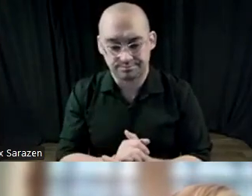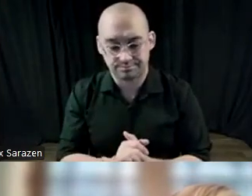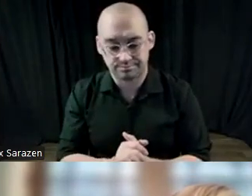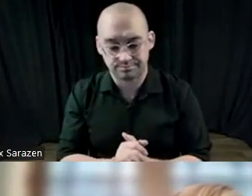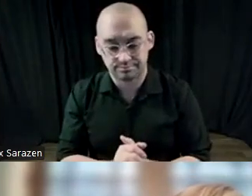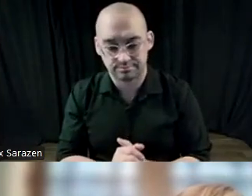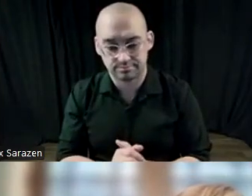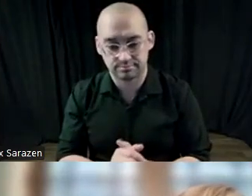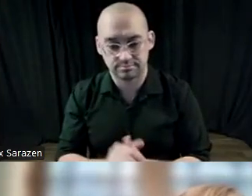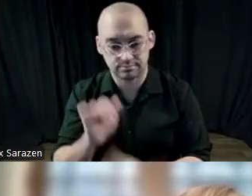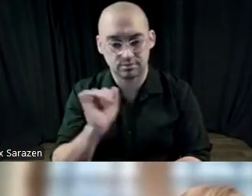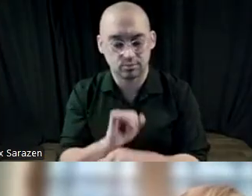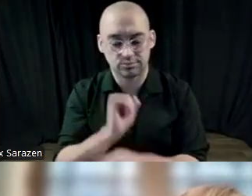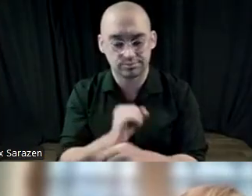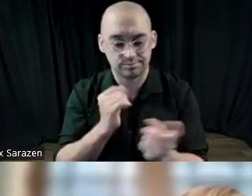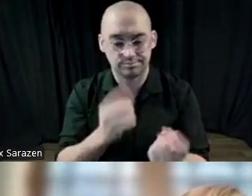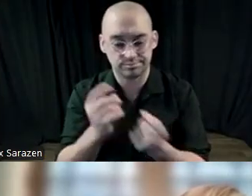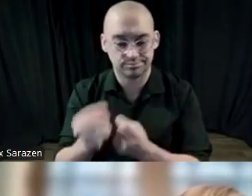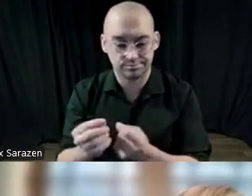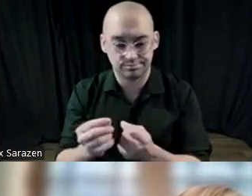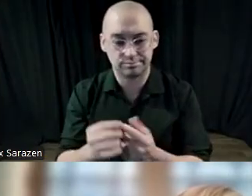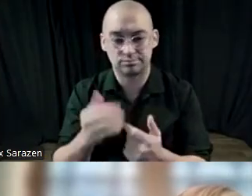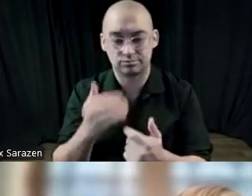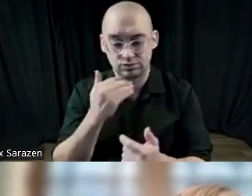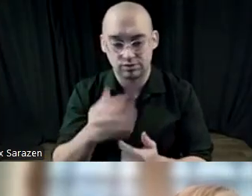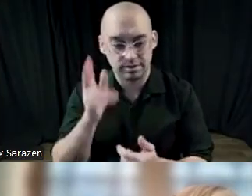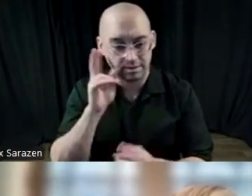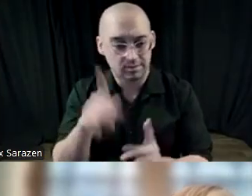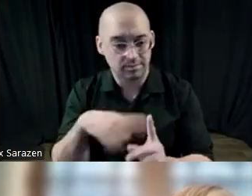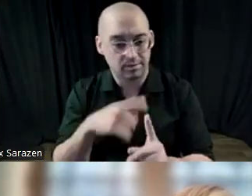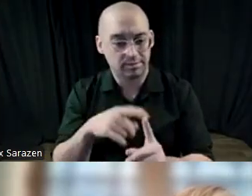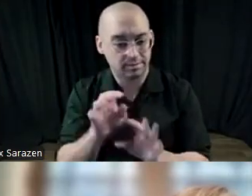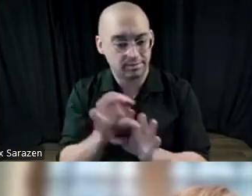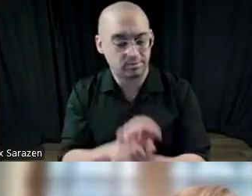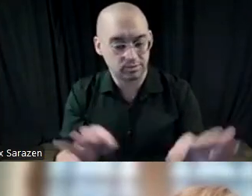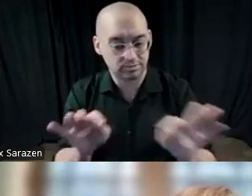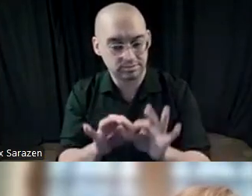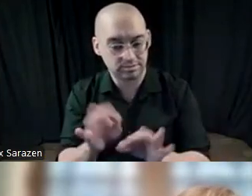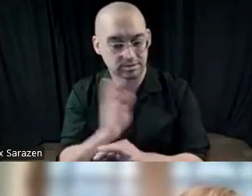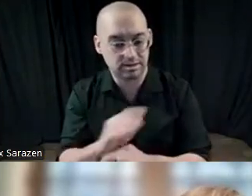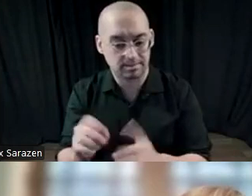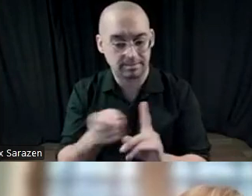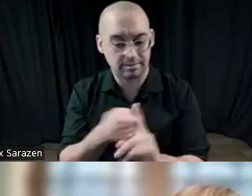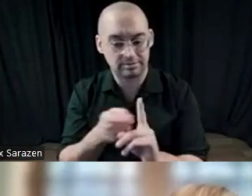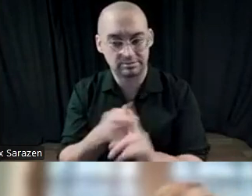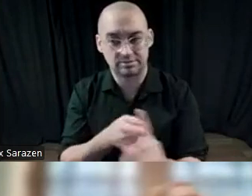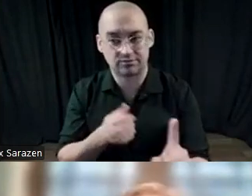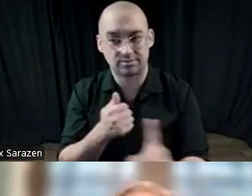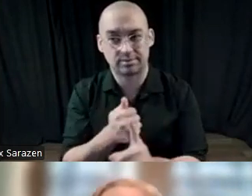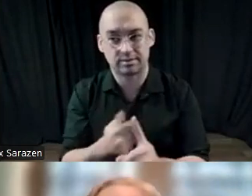to do. And it's really good to hear about the importance and the positive impact it's